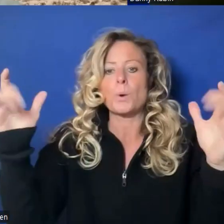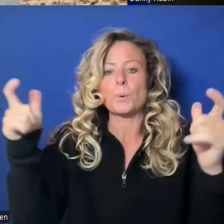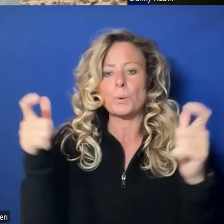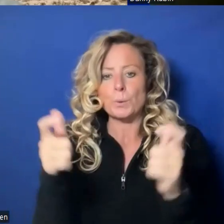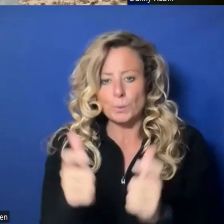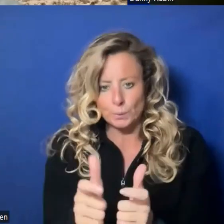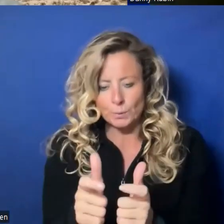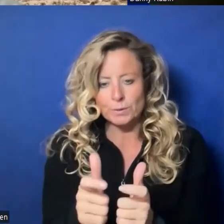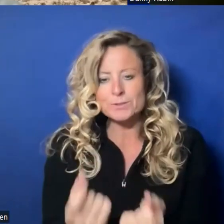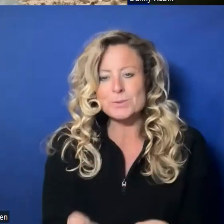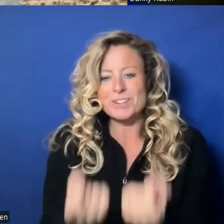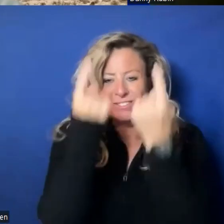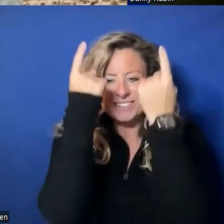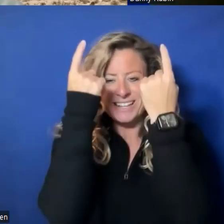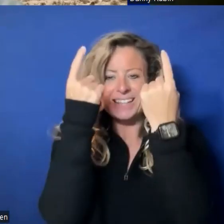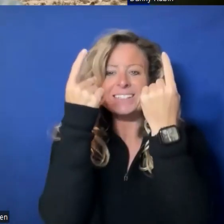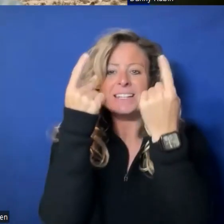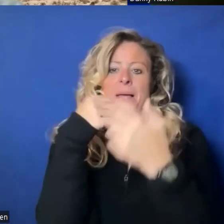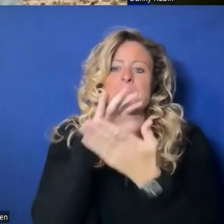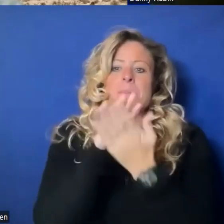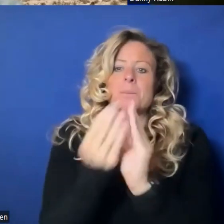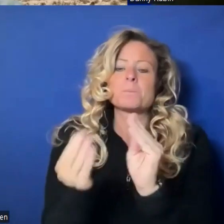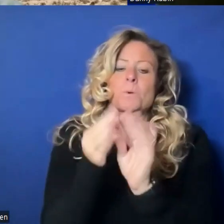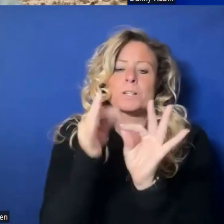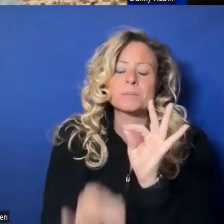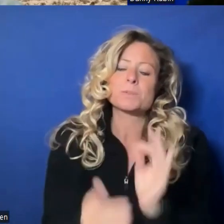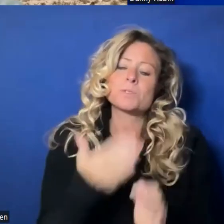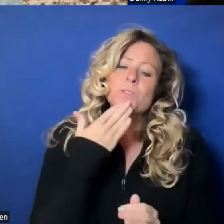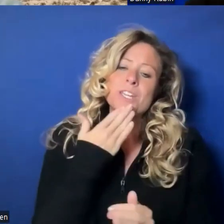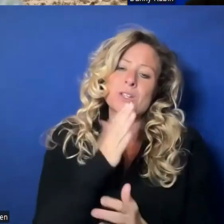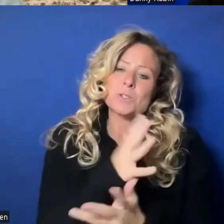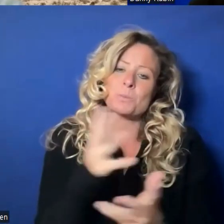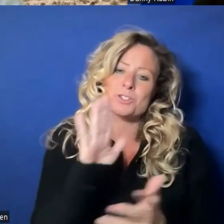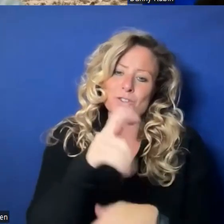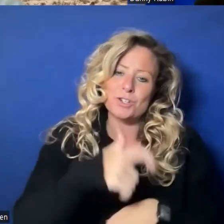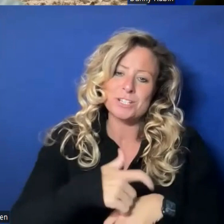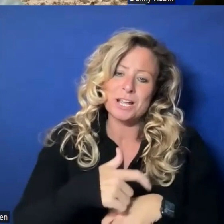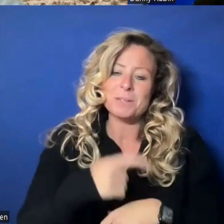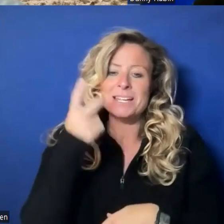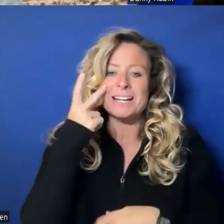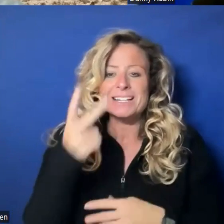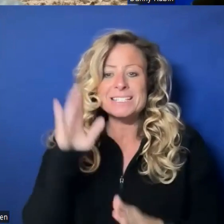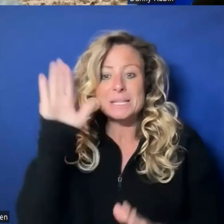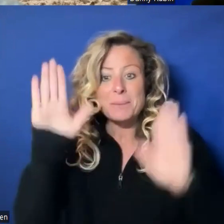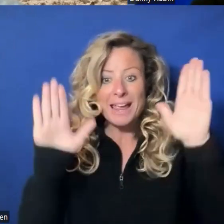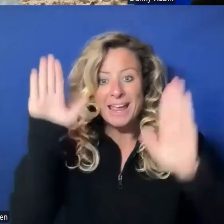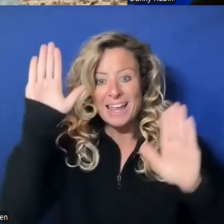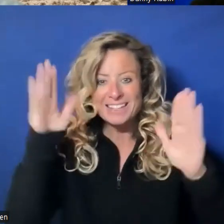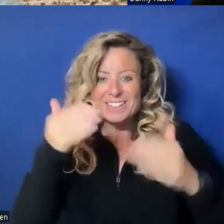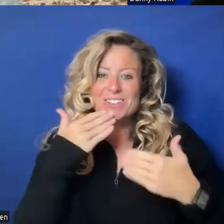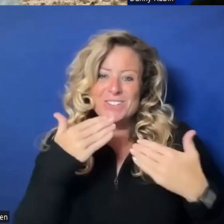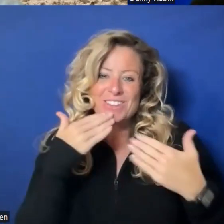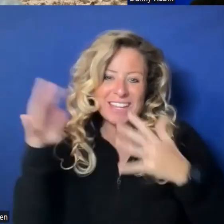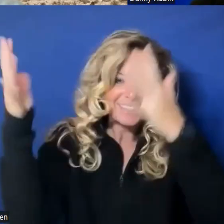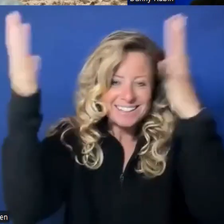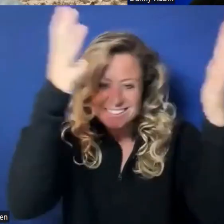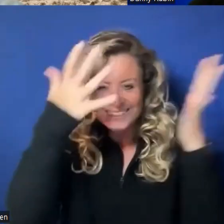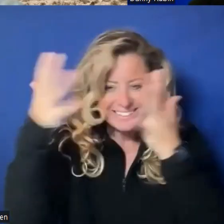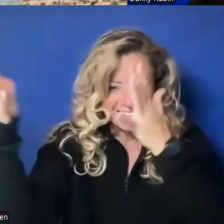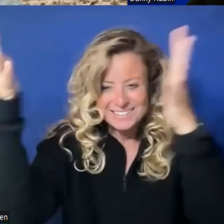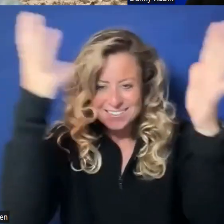want to thank you for your time. Can I see some hands up in the Zoom, please, to thank Amit for his